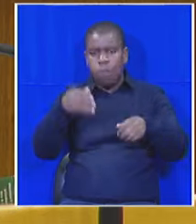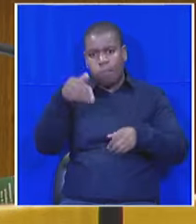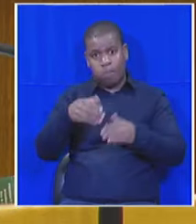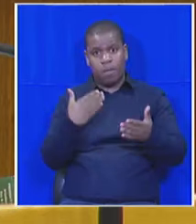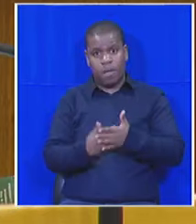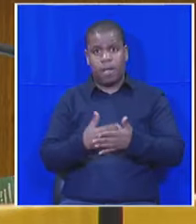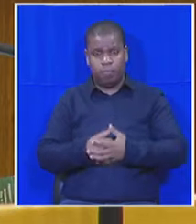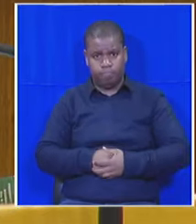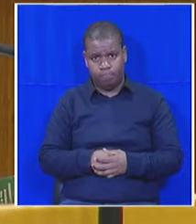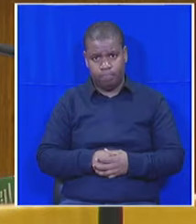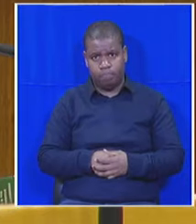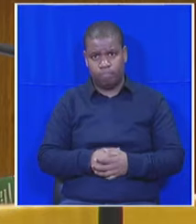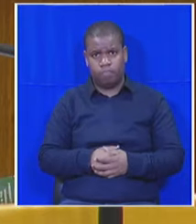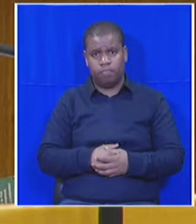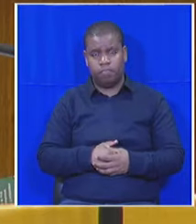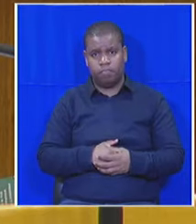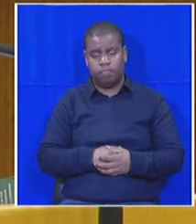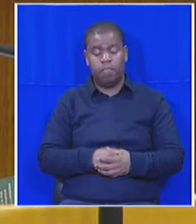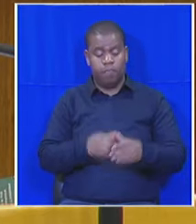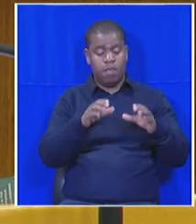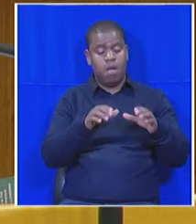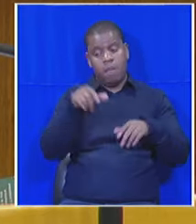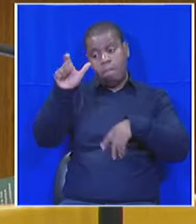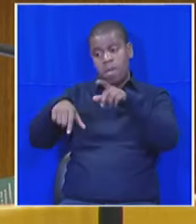Laba ke abathi abayisupport le budget